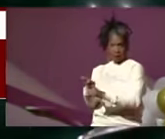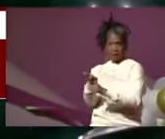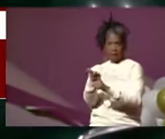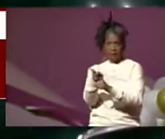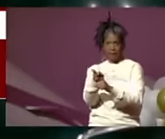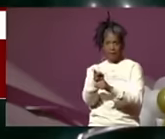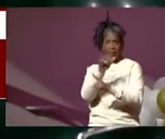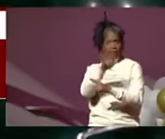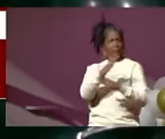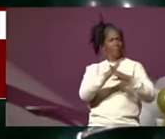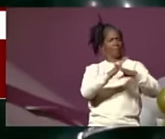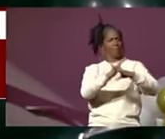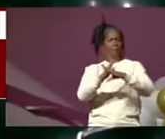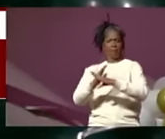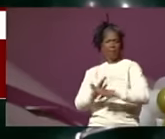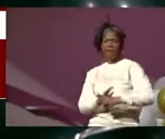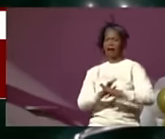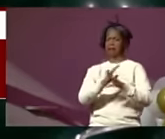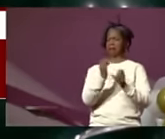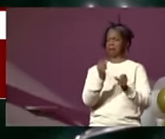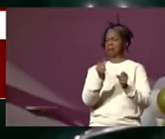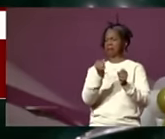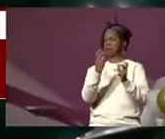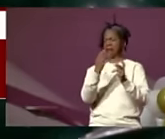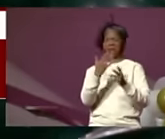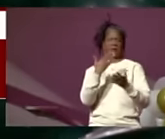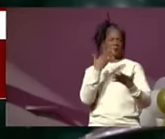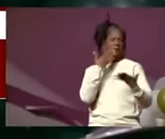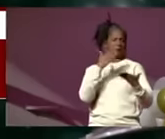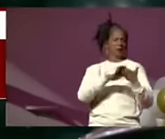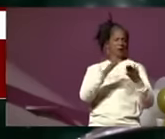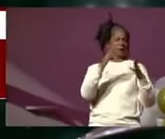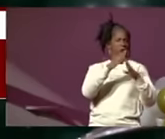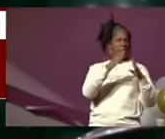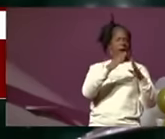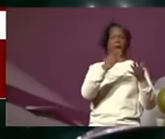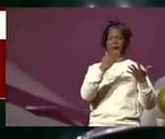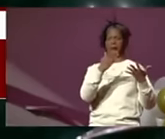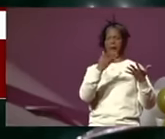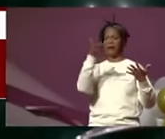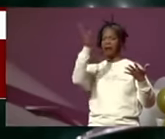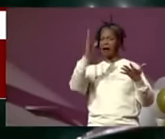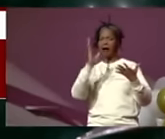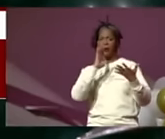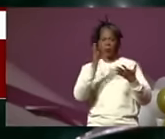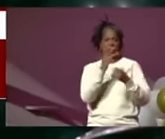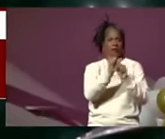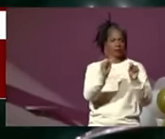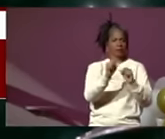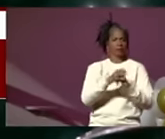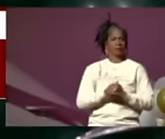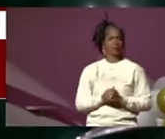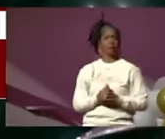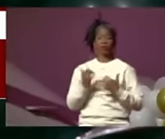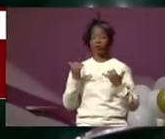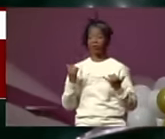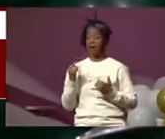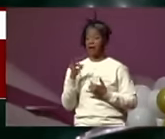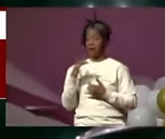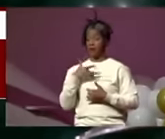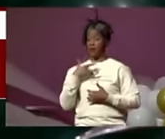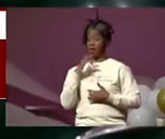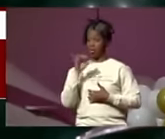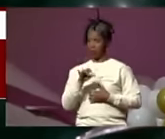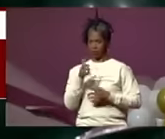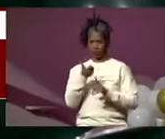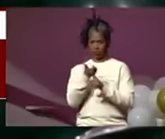the trouble that you've been getting into. If you're here and you're not saved, listen, here's what you do. Stand up, step out